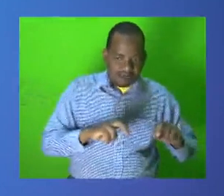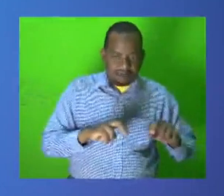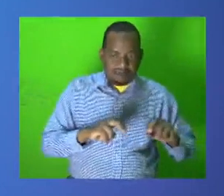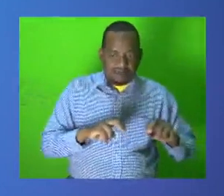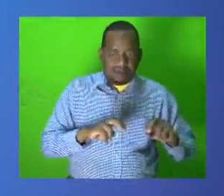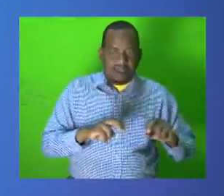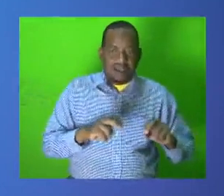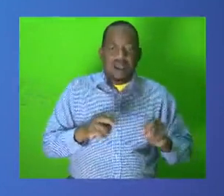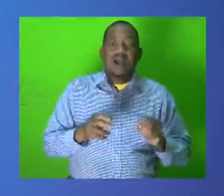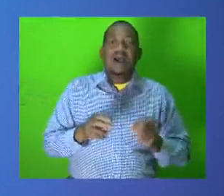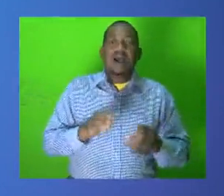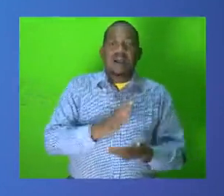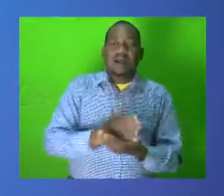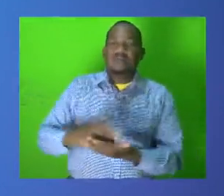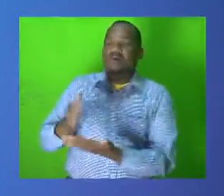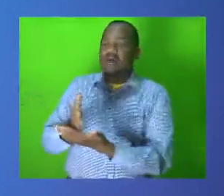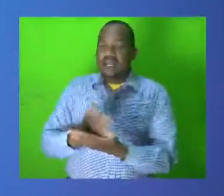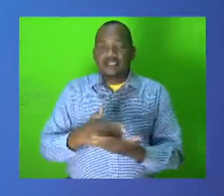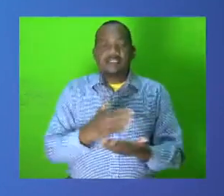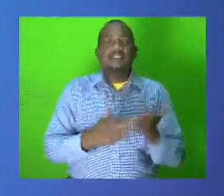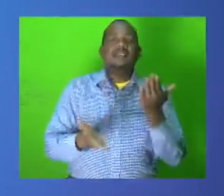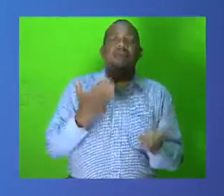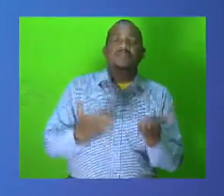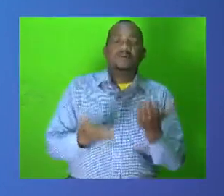categorize types of research